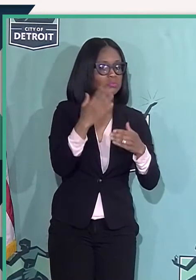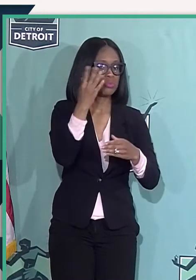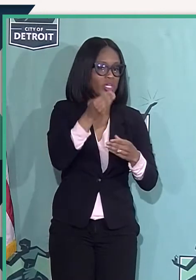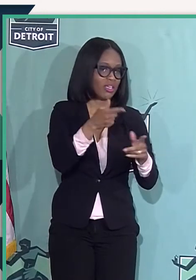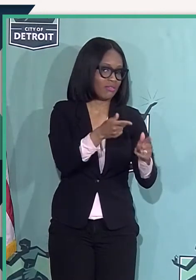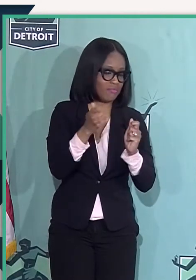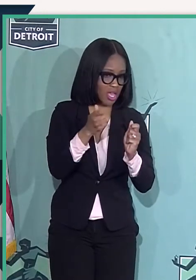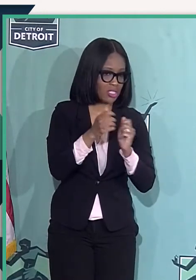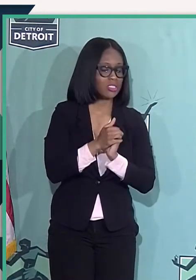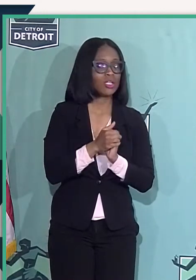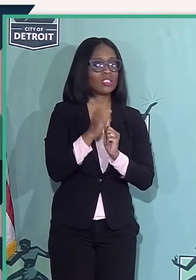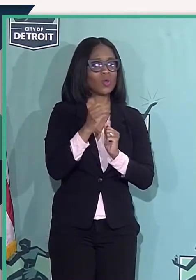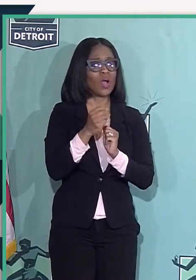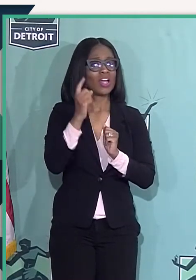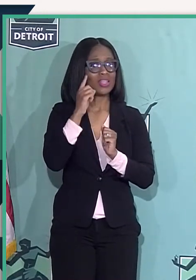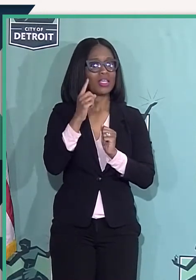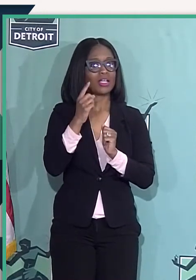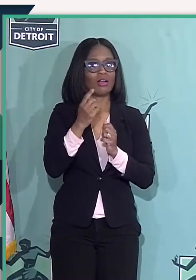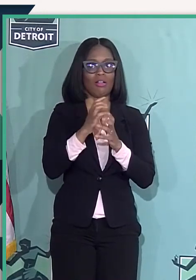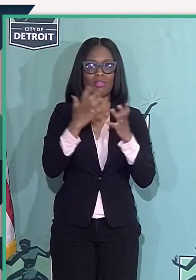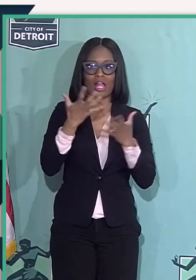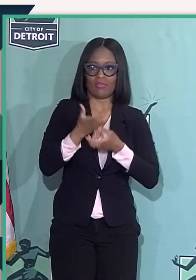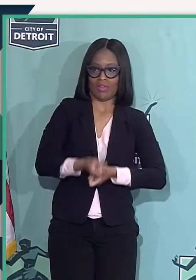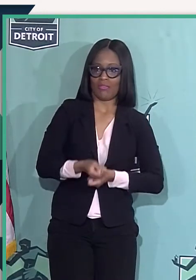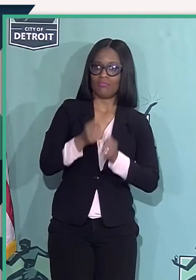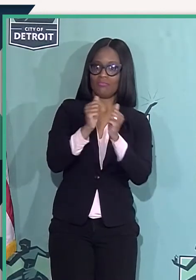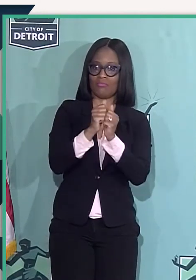be a great deal of confidence on the part of